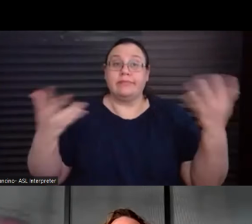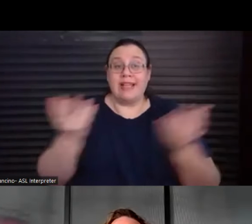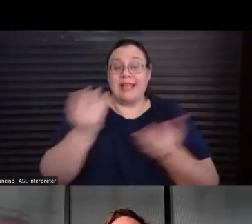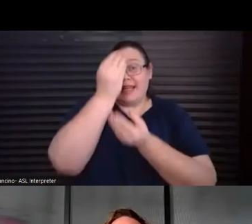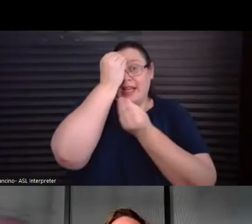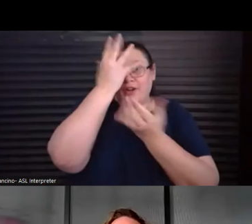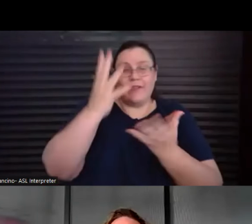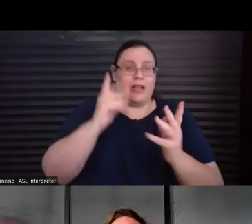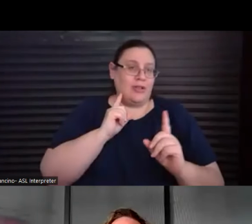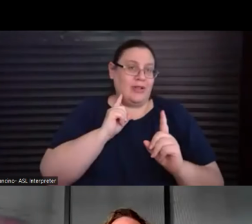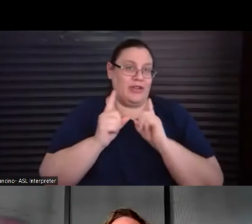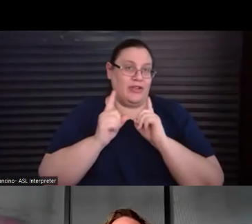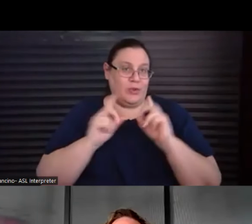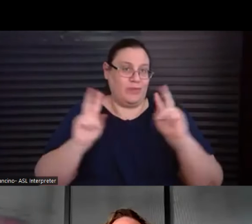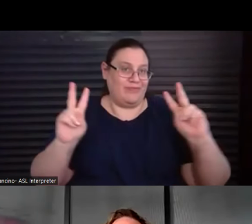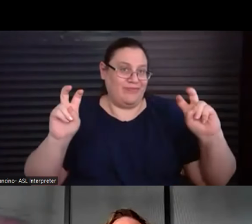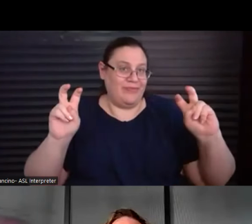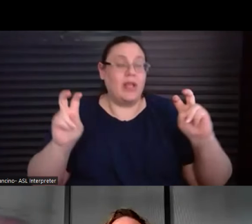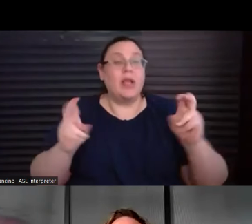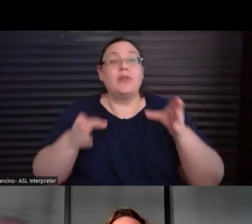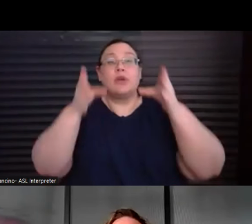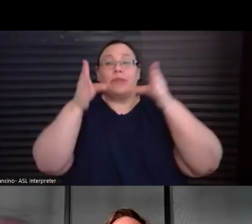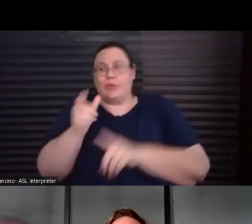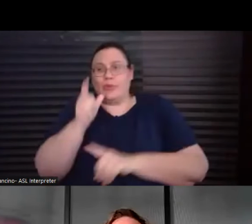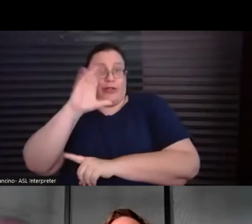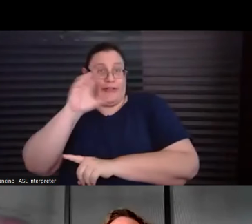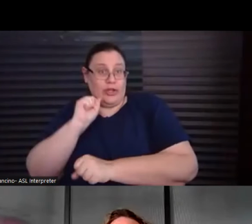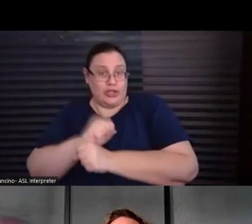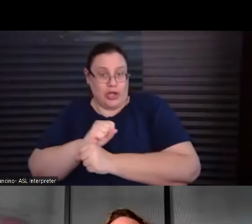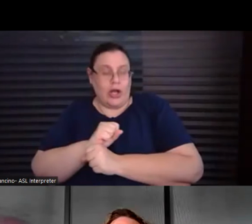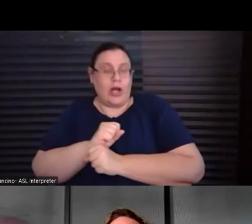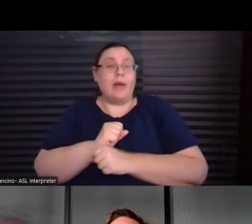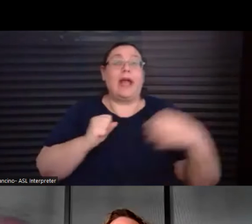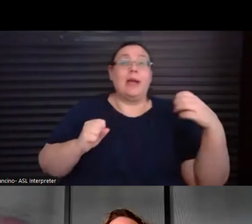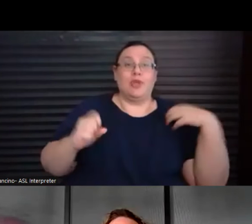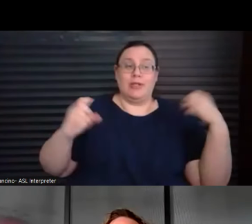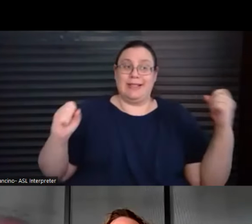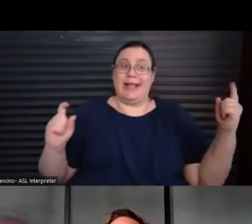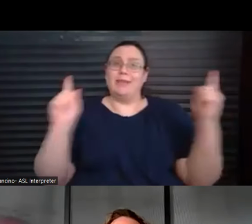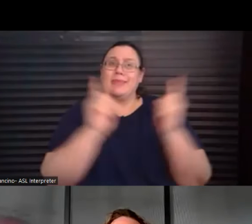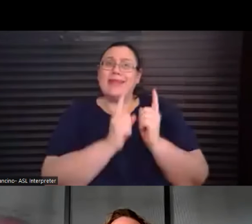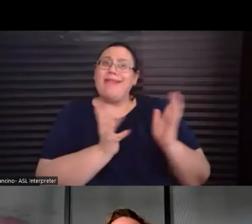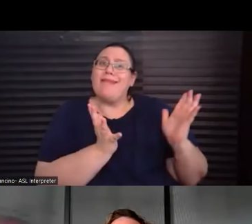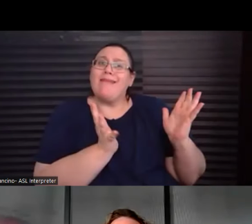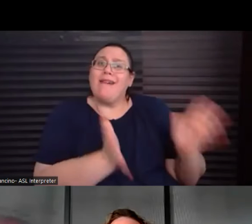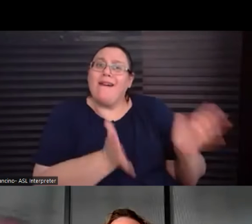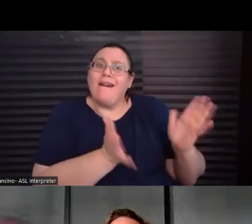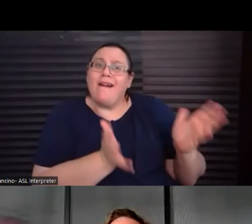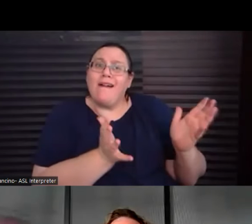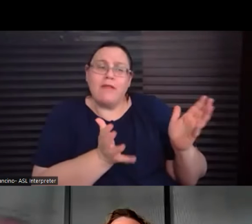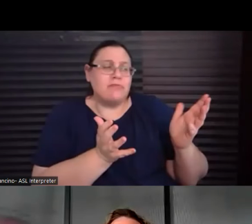interviews, where a person who's looking for a job can meet with employers and just talk to them about what